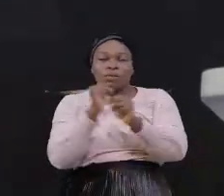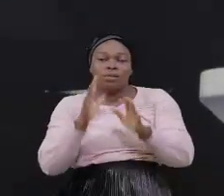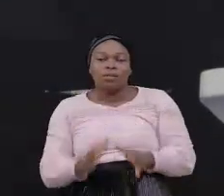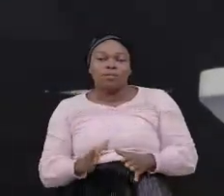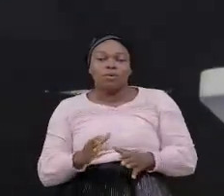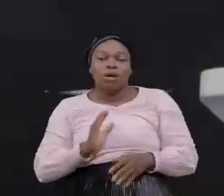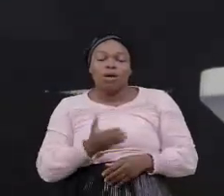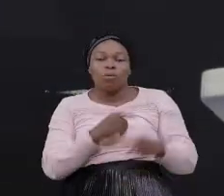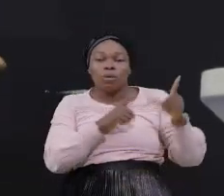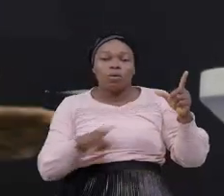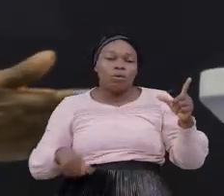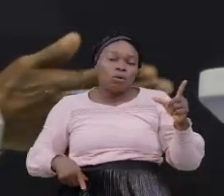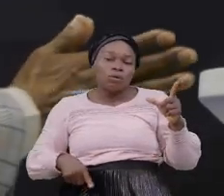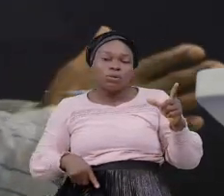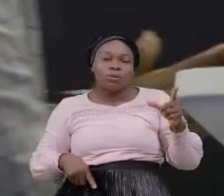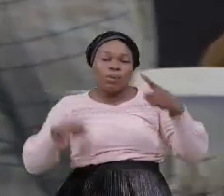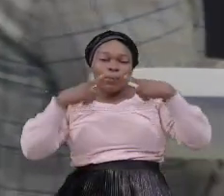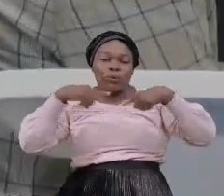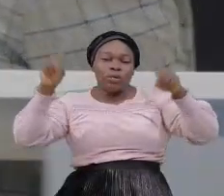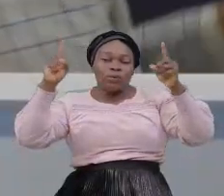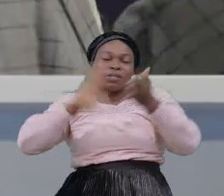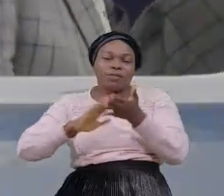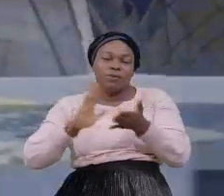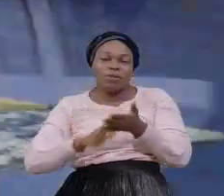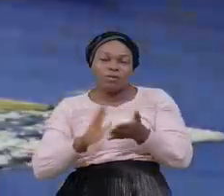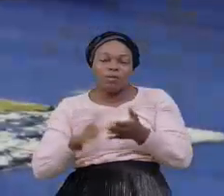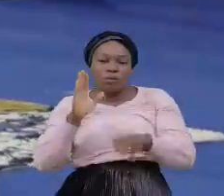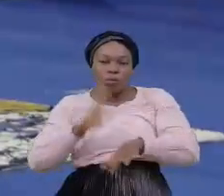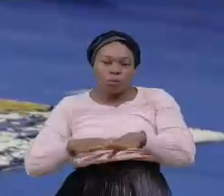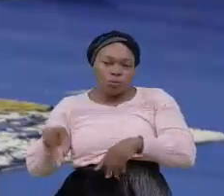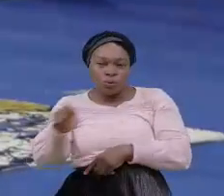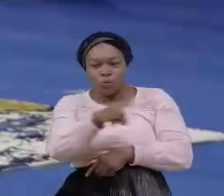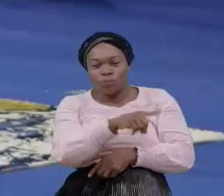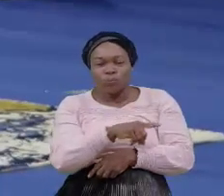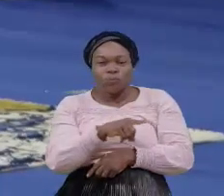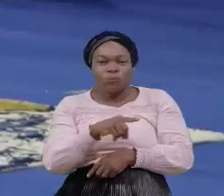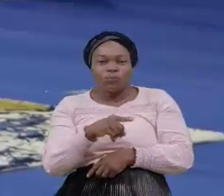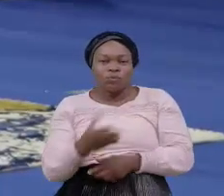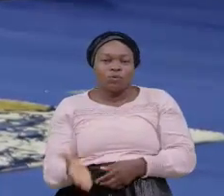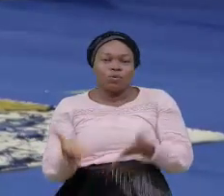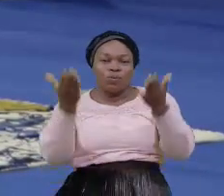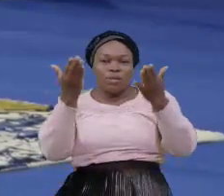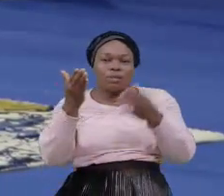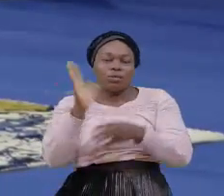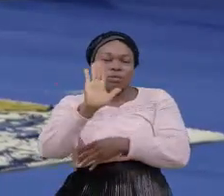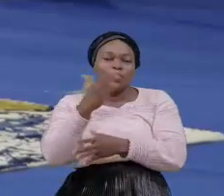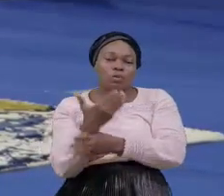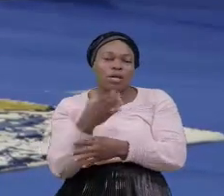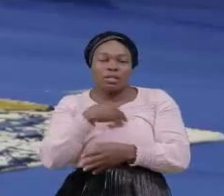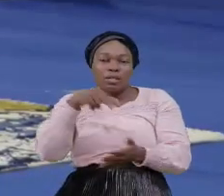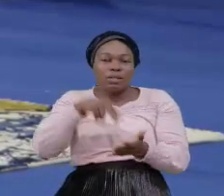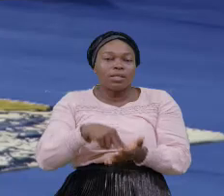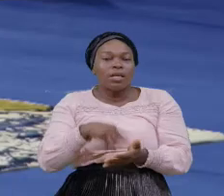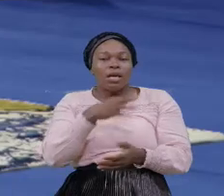he pronounces forgiveness on you. Raise up your hand and stand up and say, Lord, here I